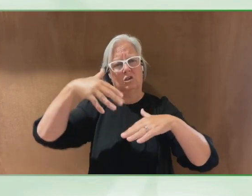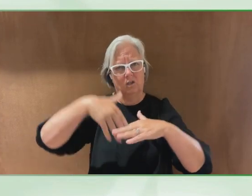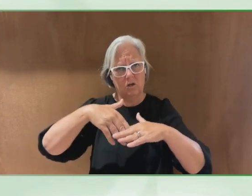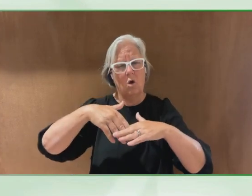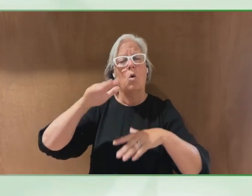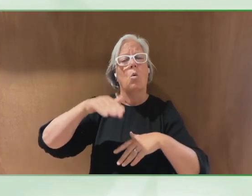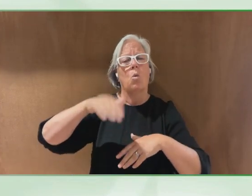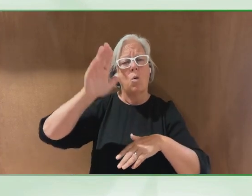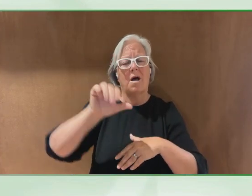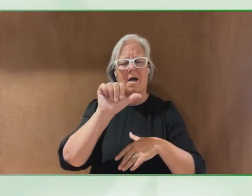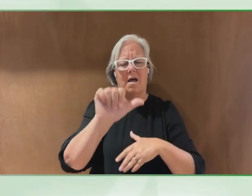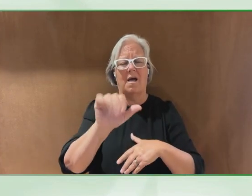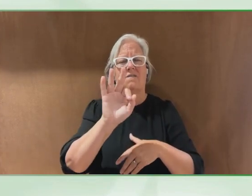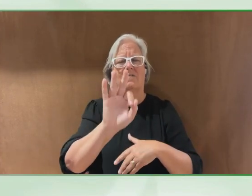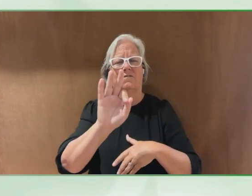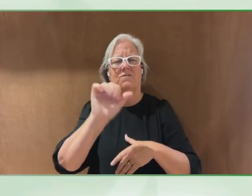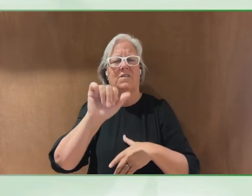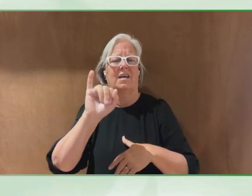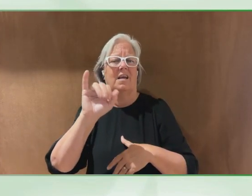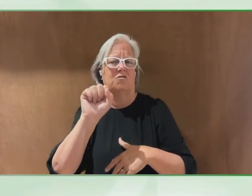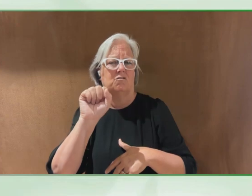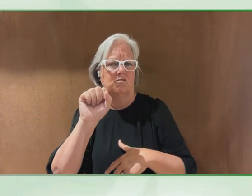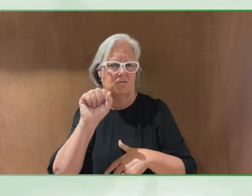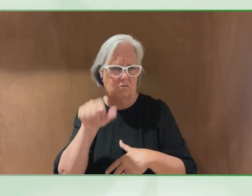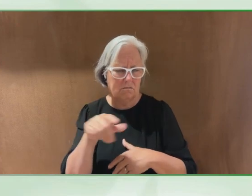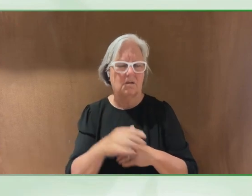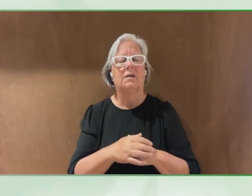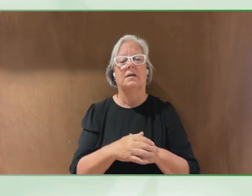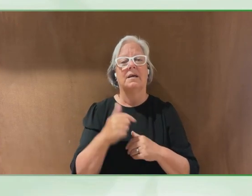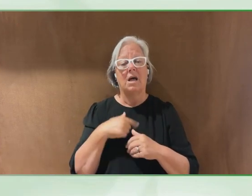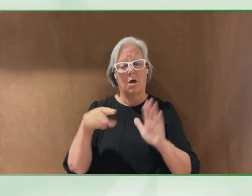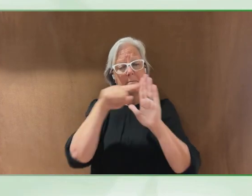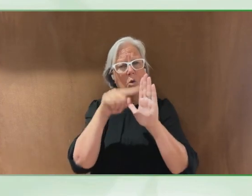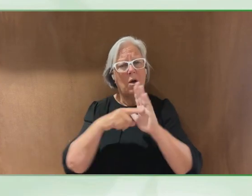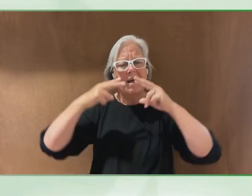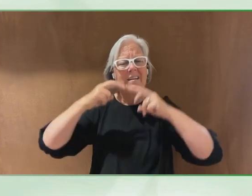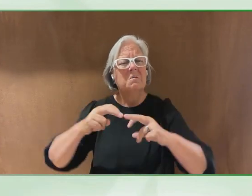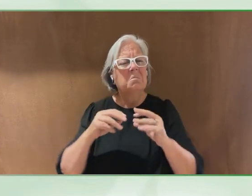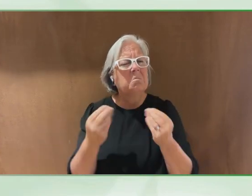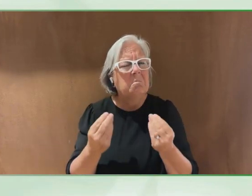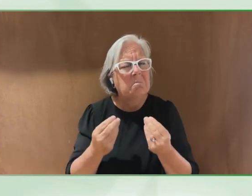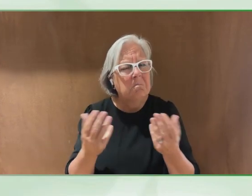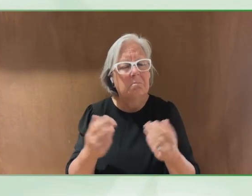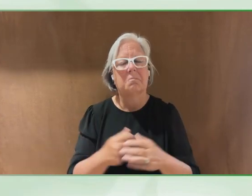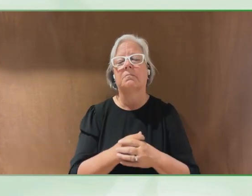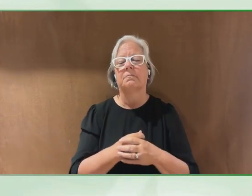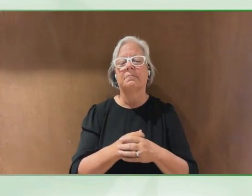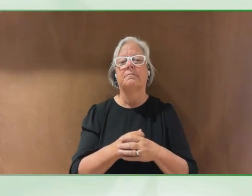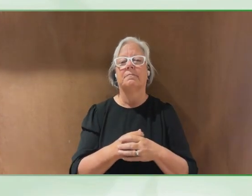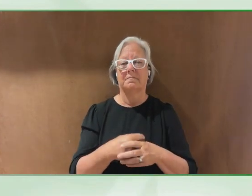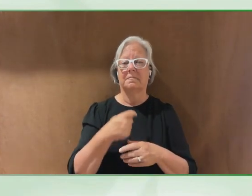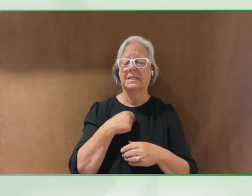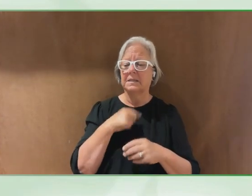relations. As a policy analyst, what do? I look at how the Canadian